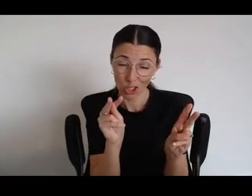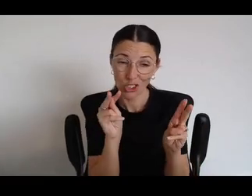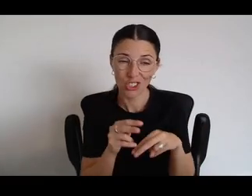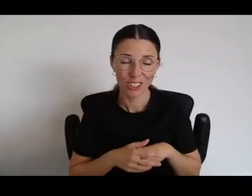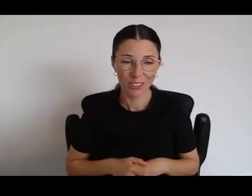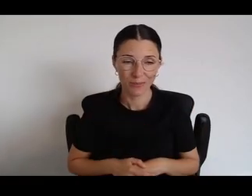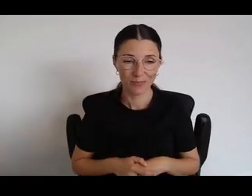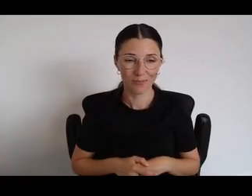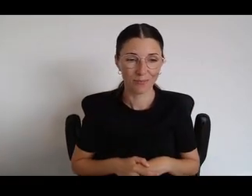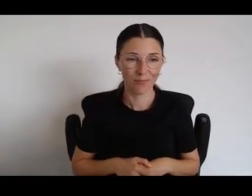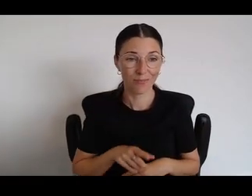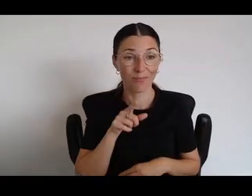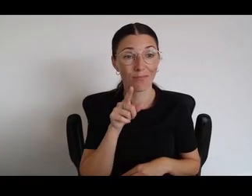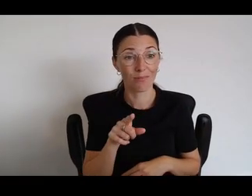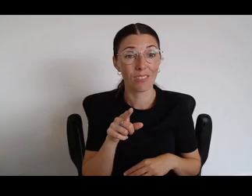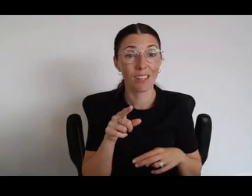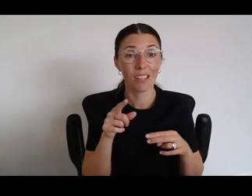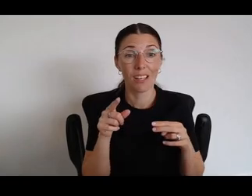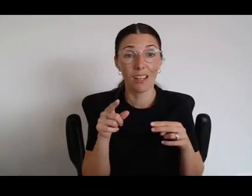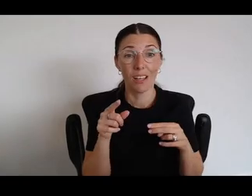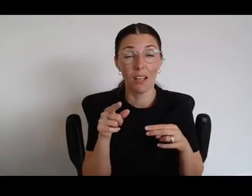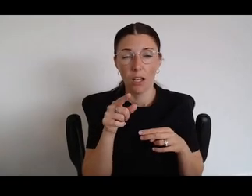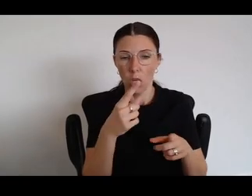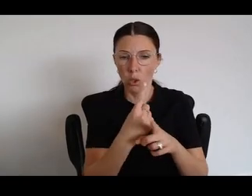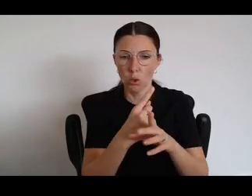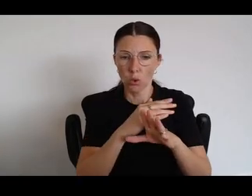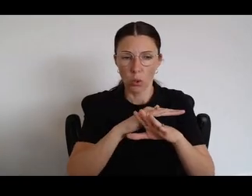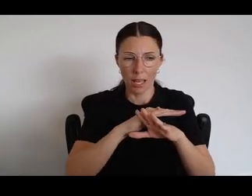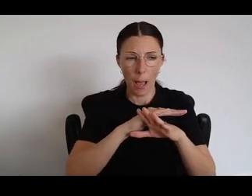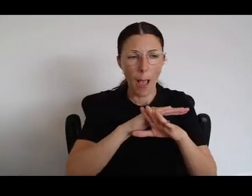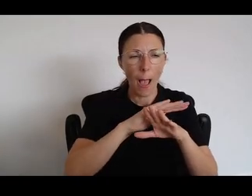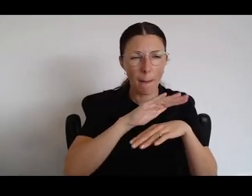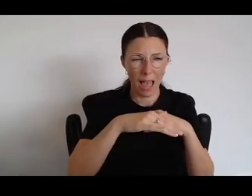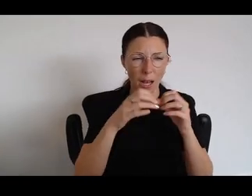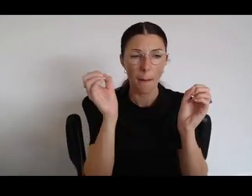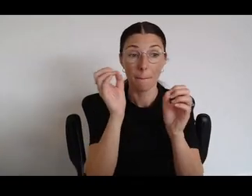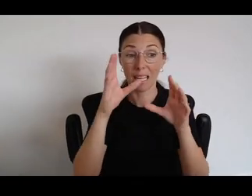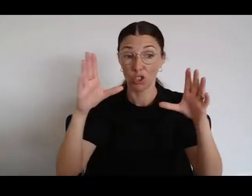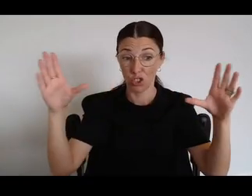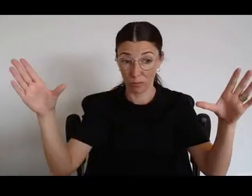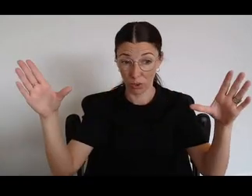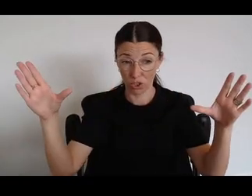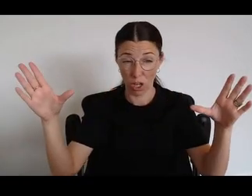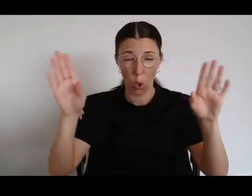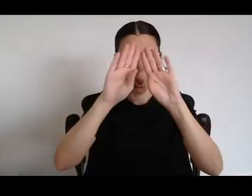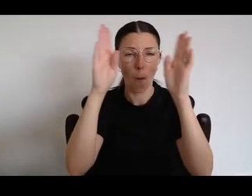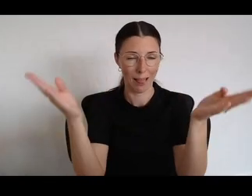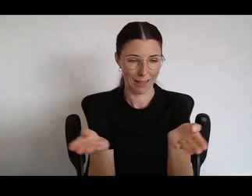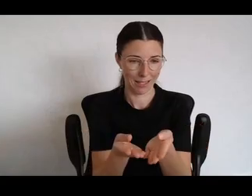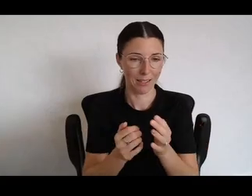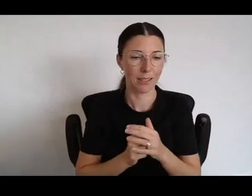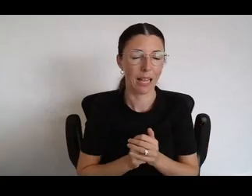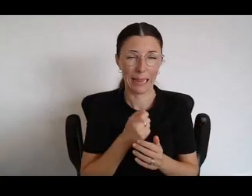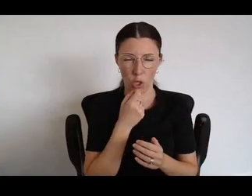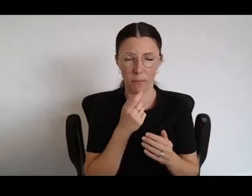the state of school education refers here to globally. So we're really looking at the big picture, a little bit about this country as well, because I do believe